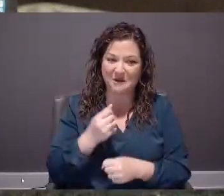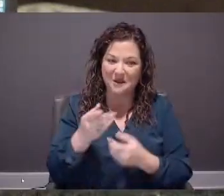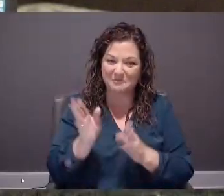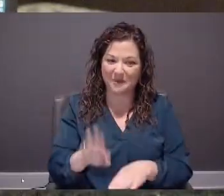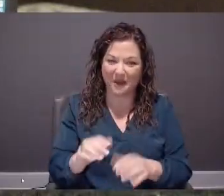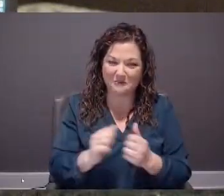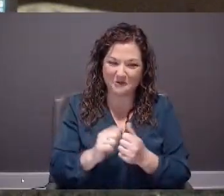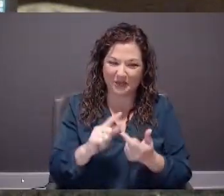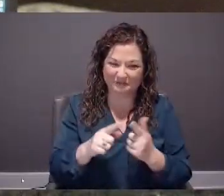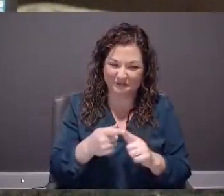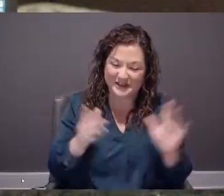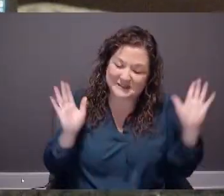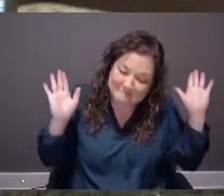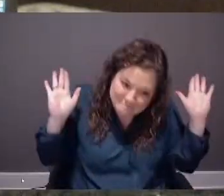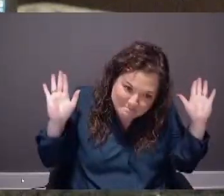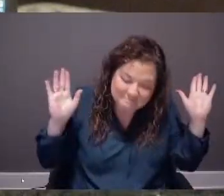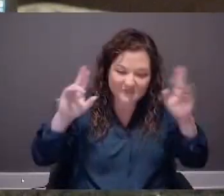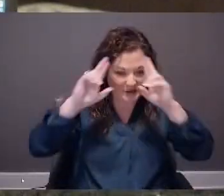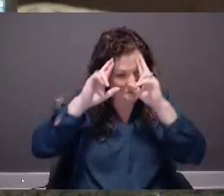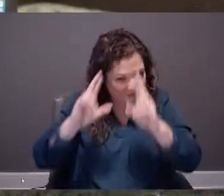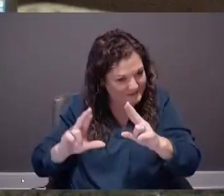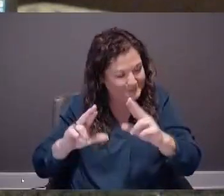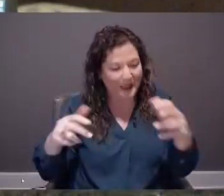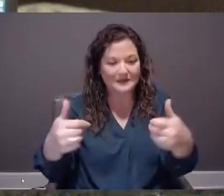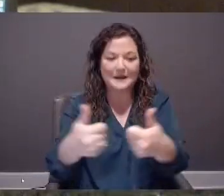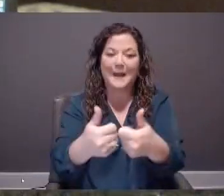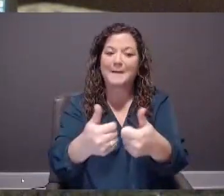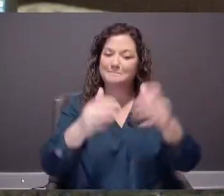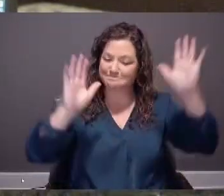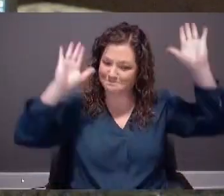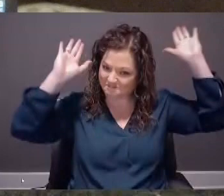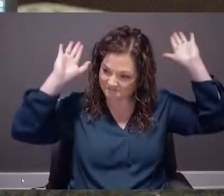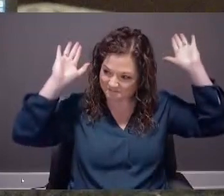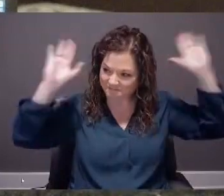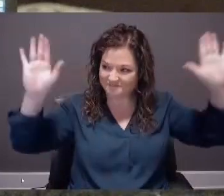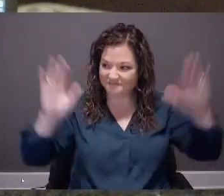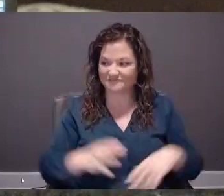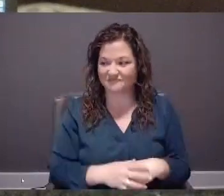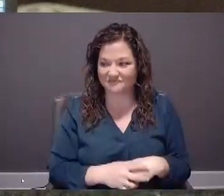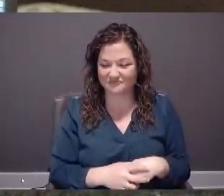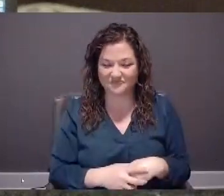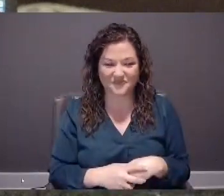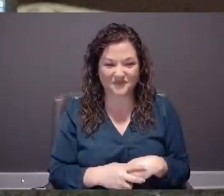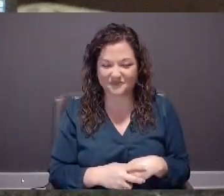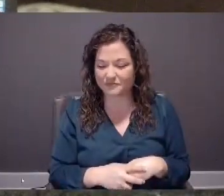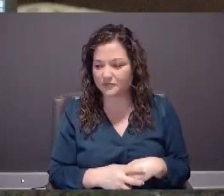the game, but, you know, but well, his little team members,